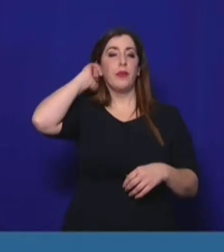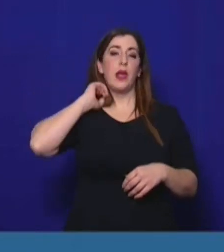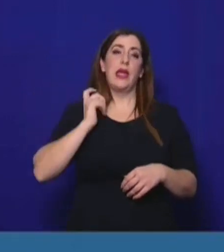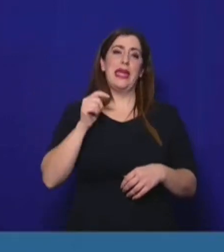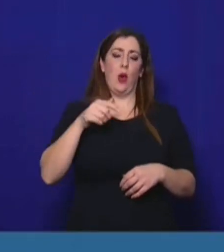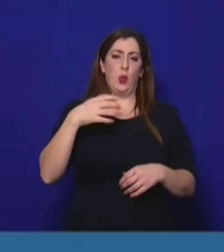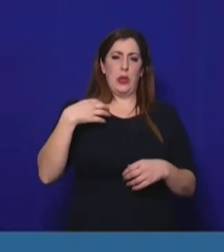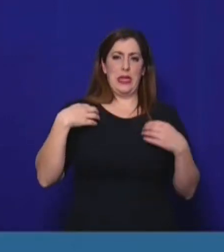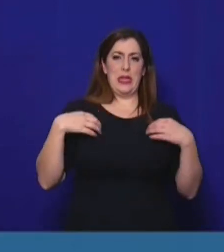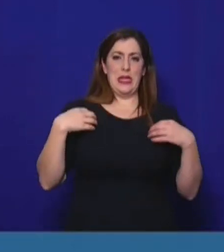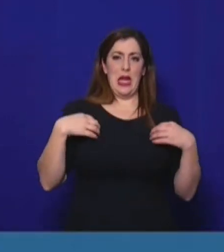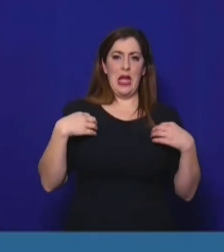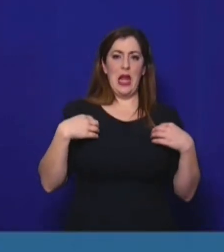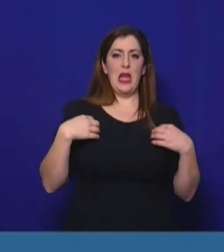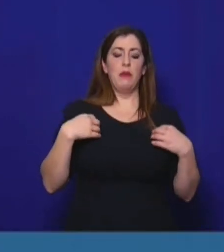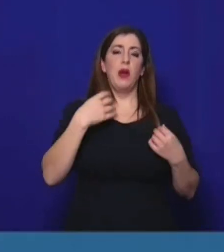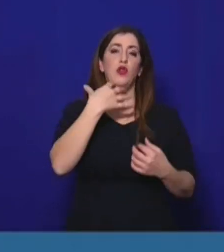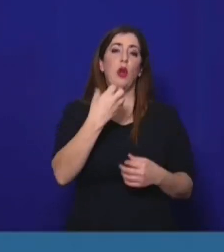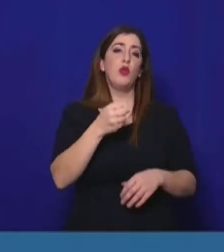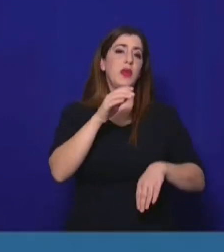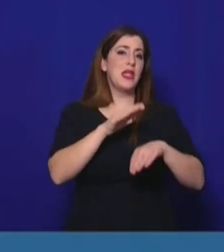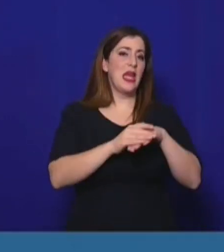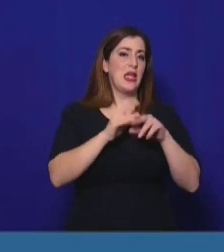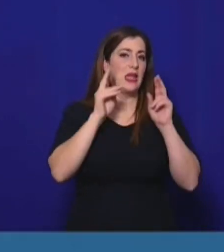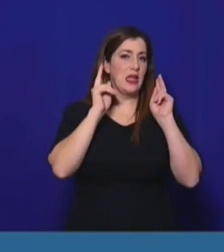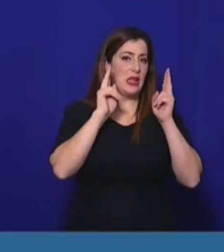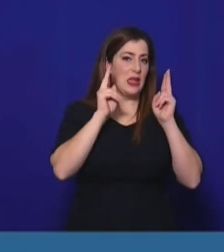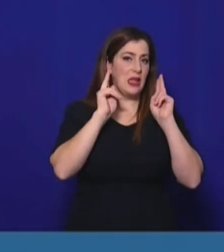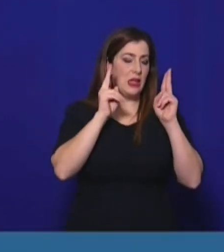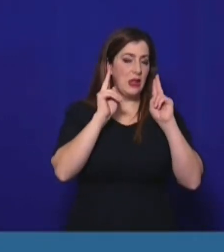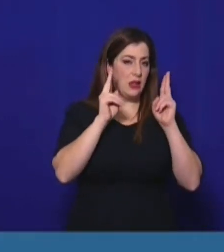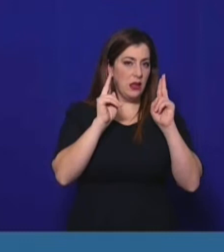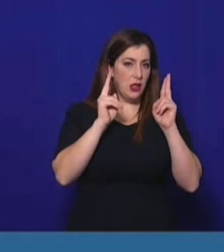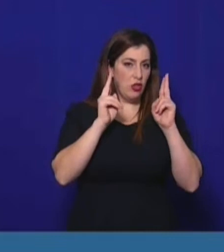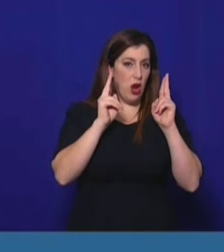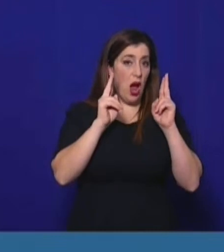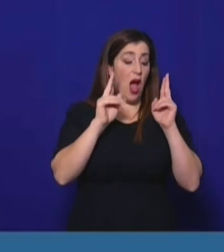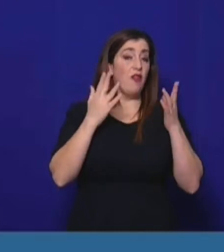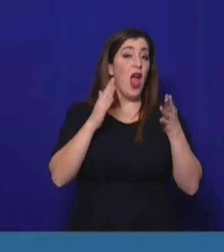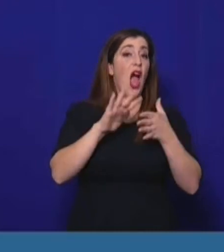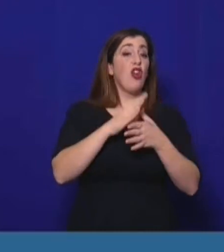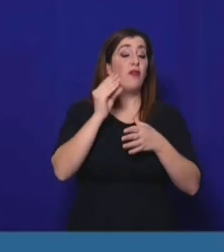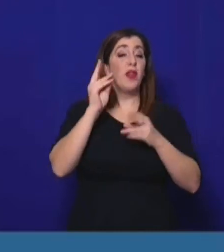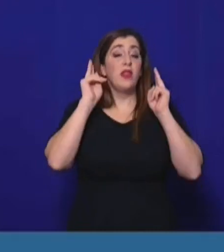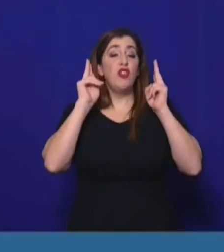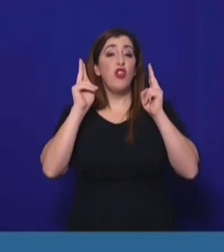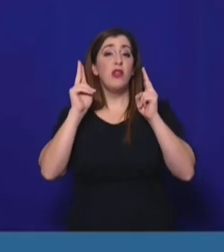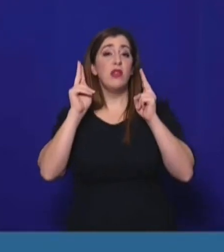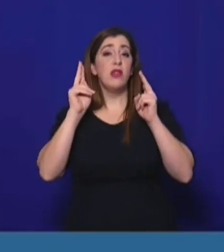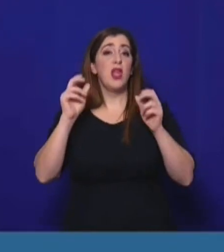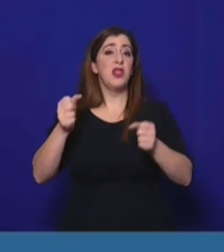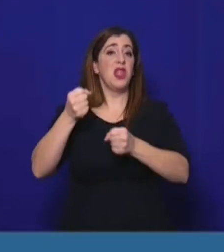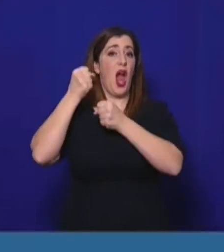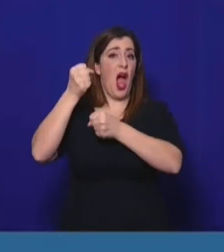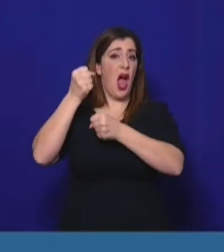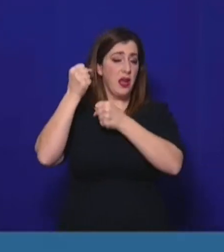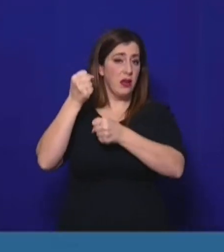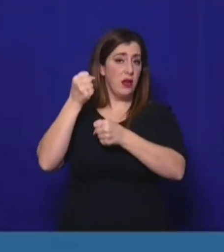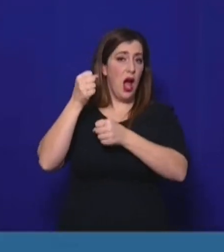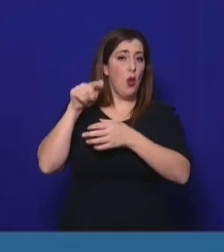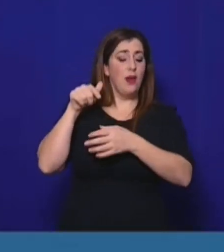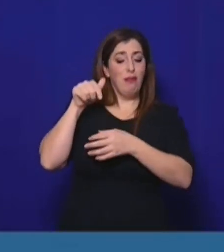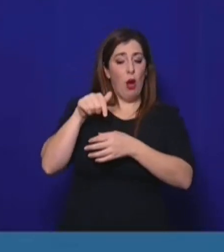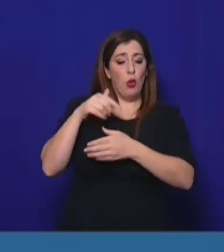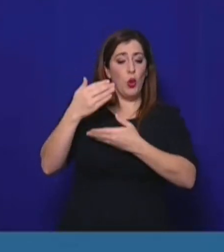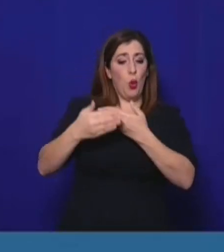teachers due to the strike, are bubbles being maintained still, especially in playgrounds and stuff